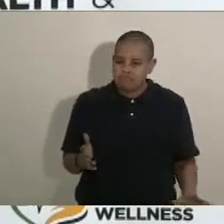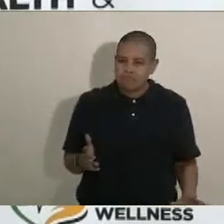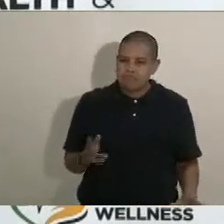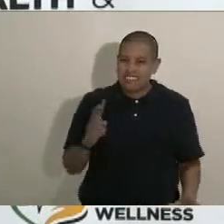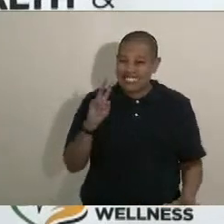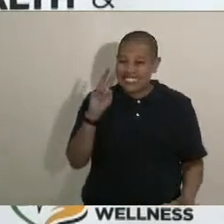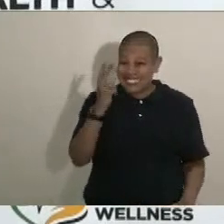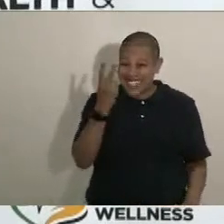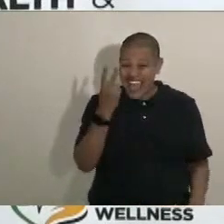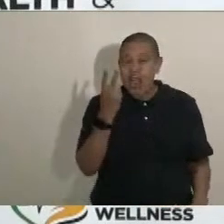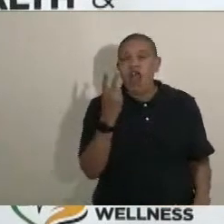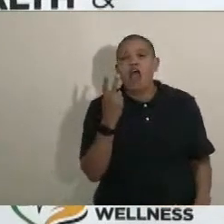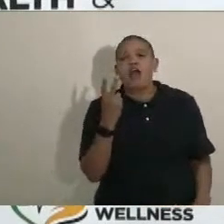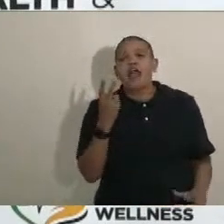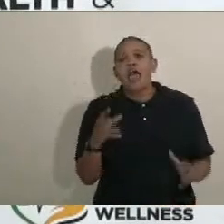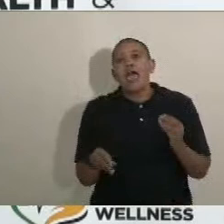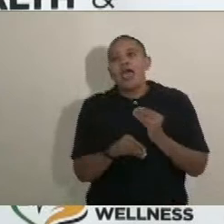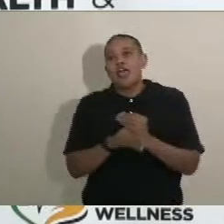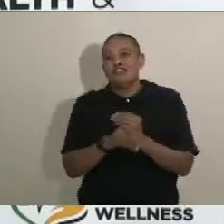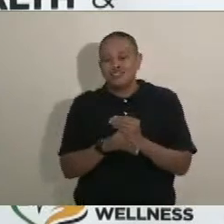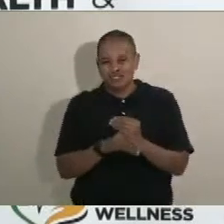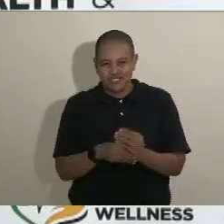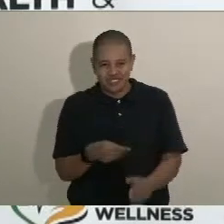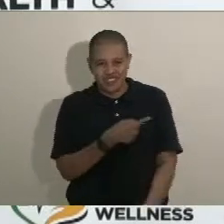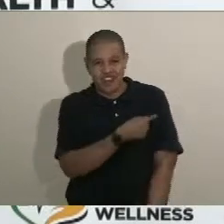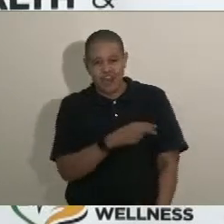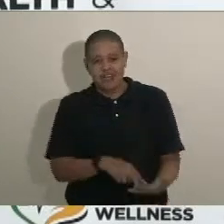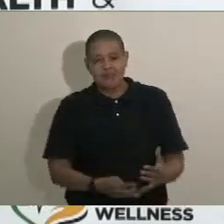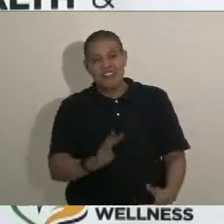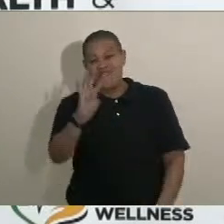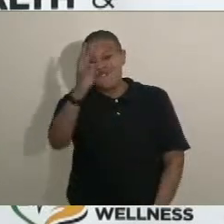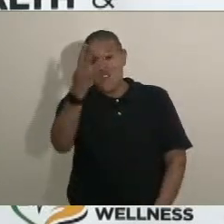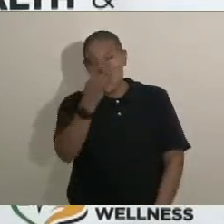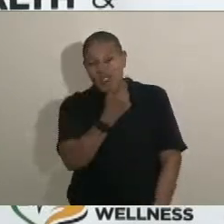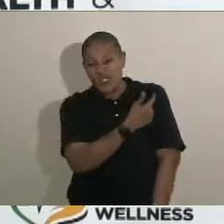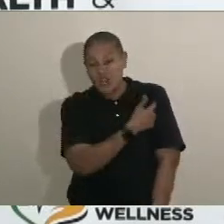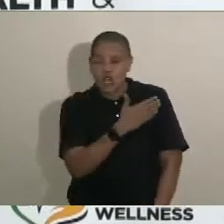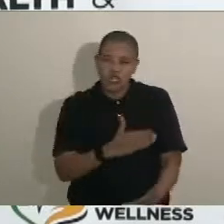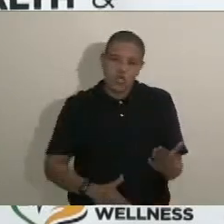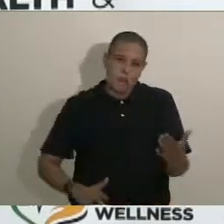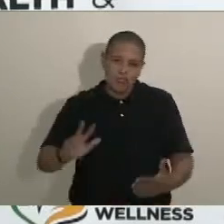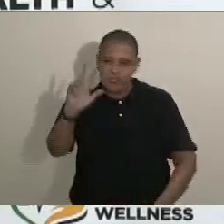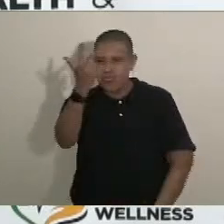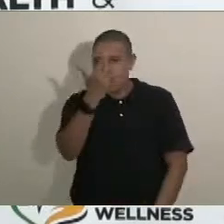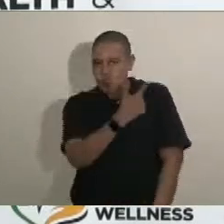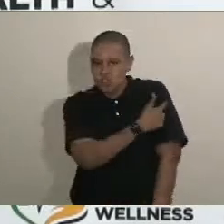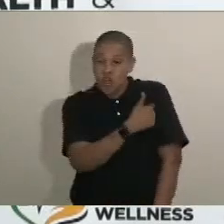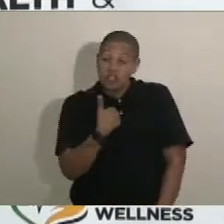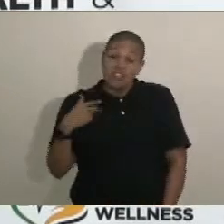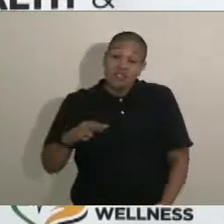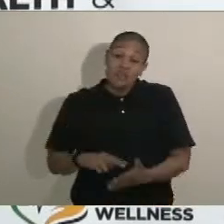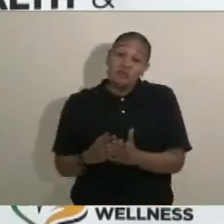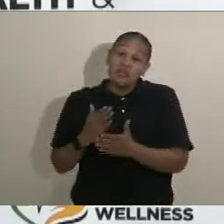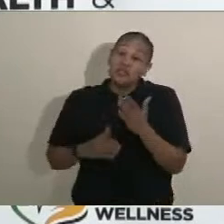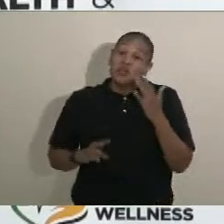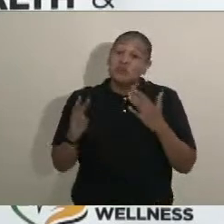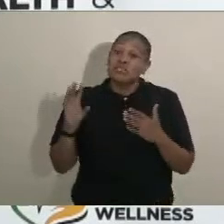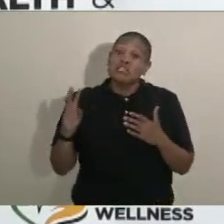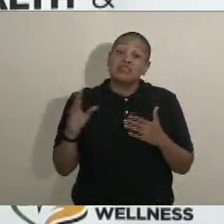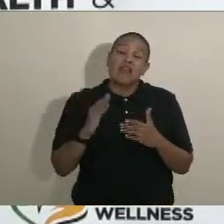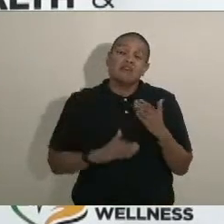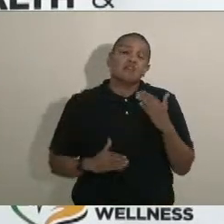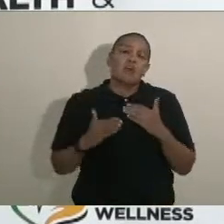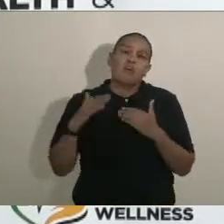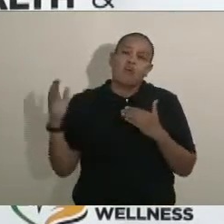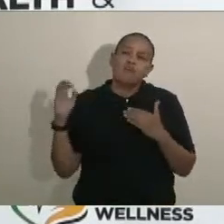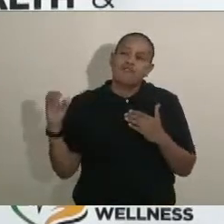persons they have indicated the age group. Some it's over 65. I see some as low as over 50. So